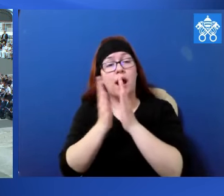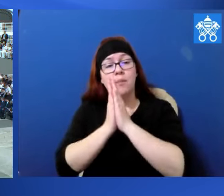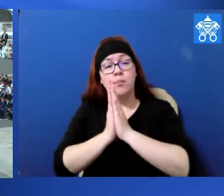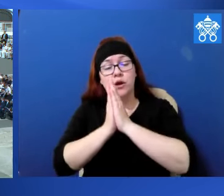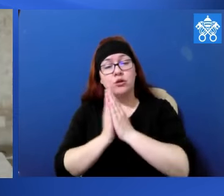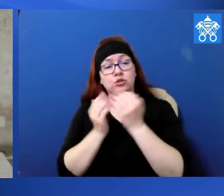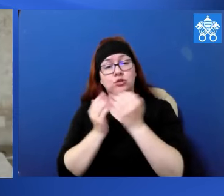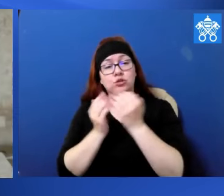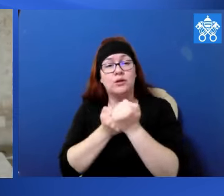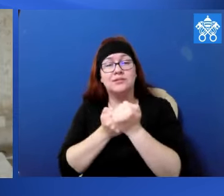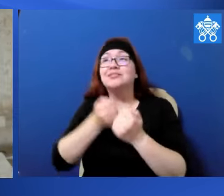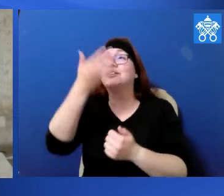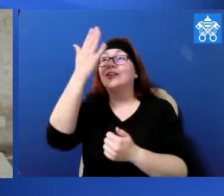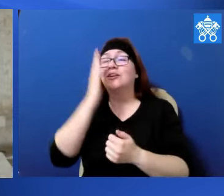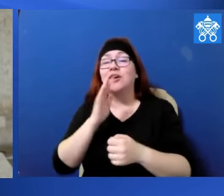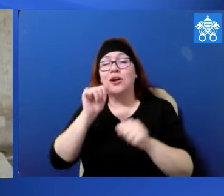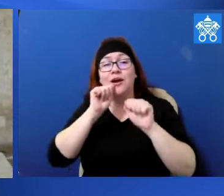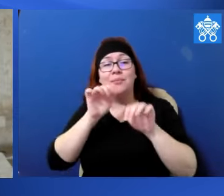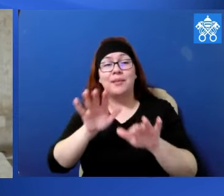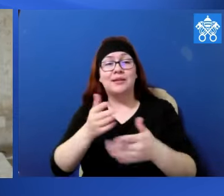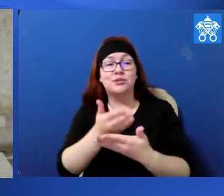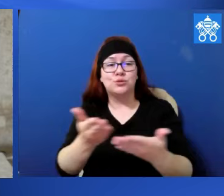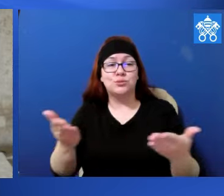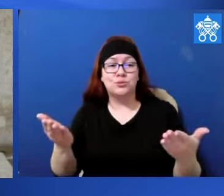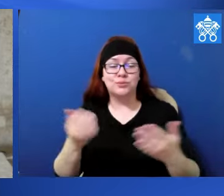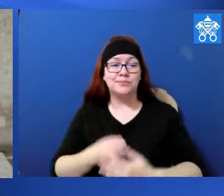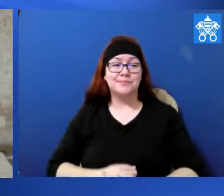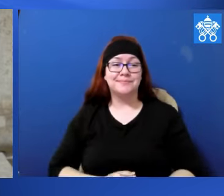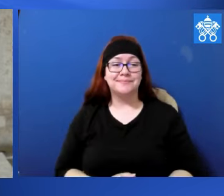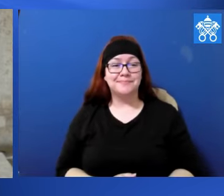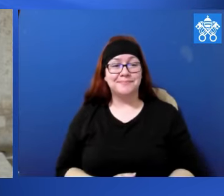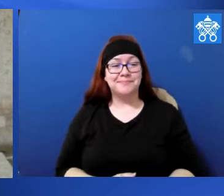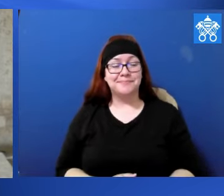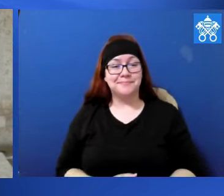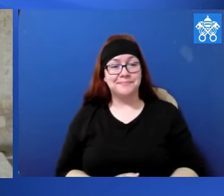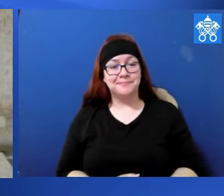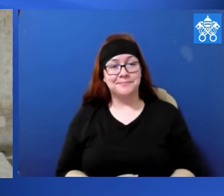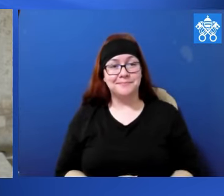prayers. God bless you. Deus vos abençoe.